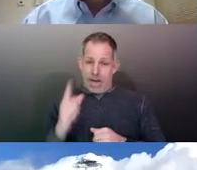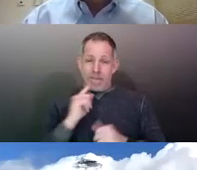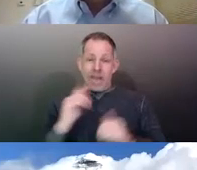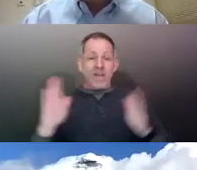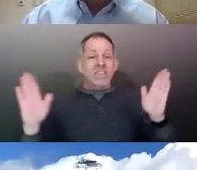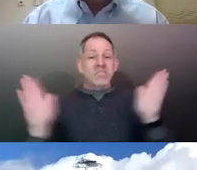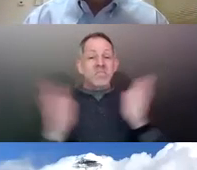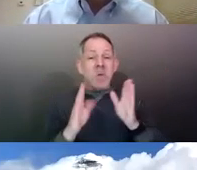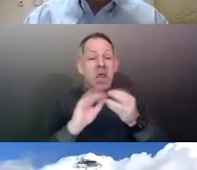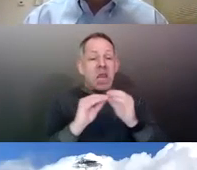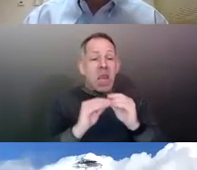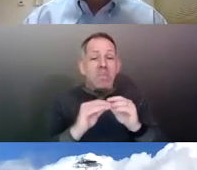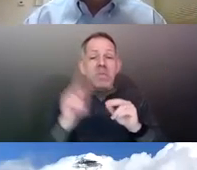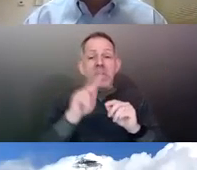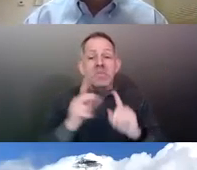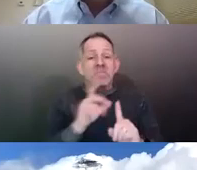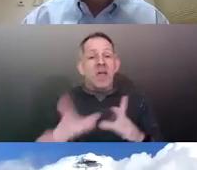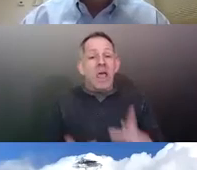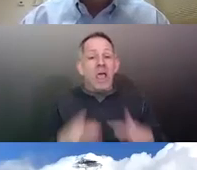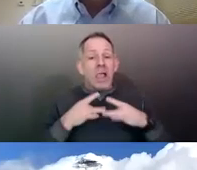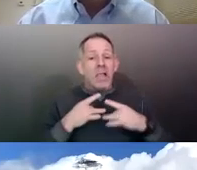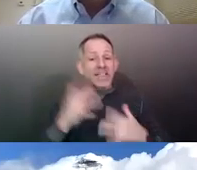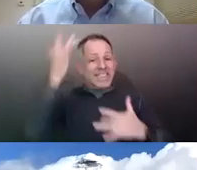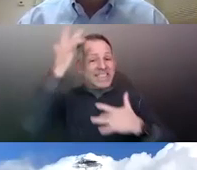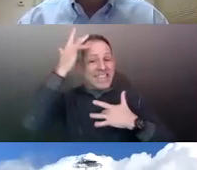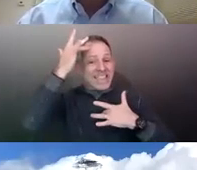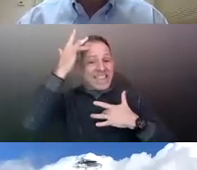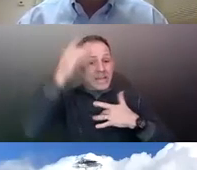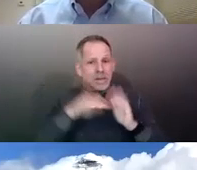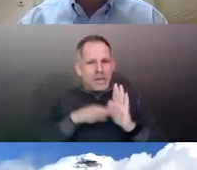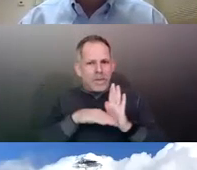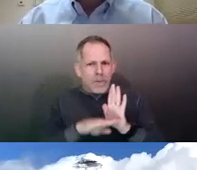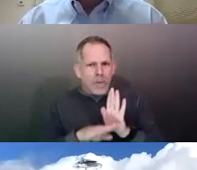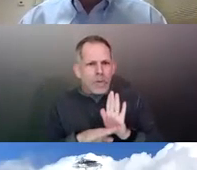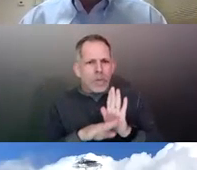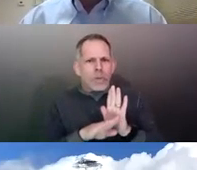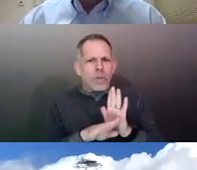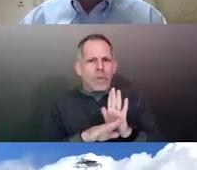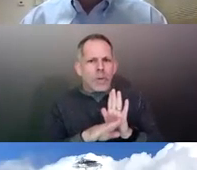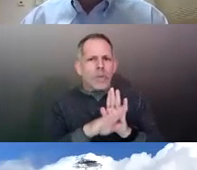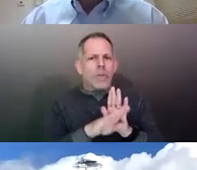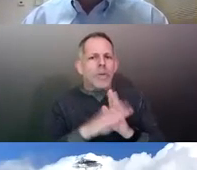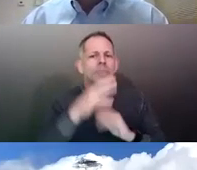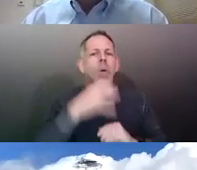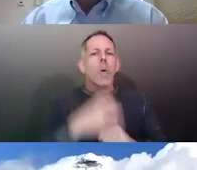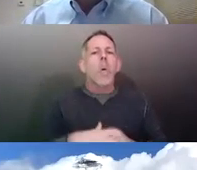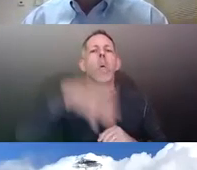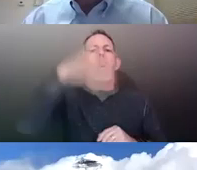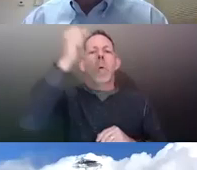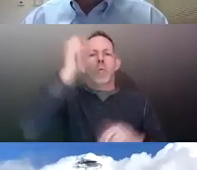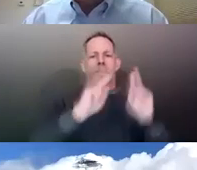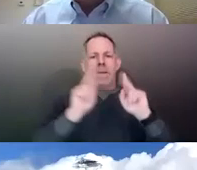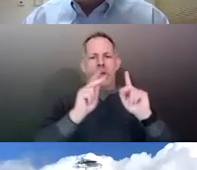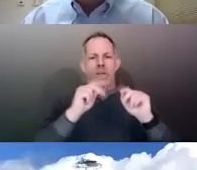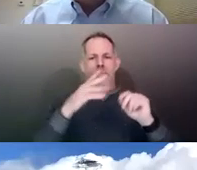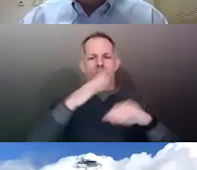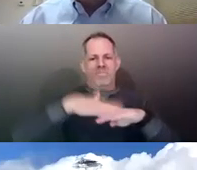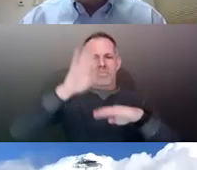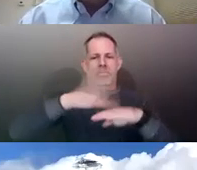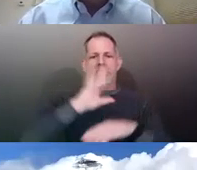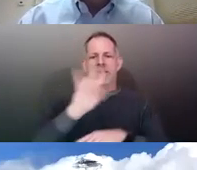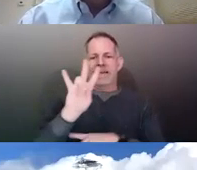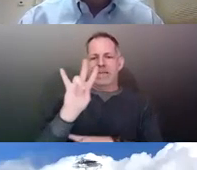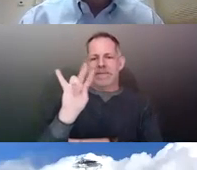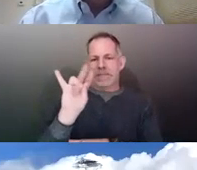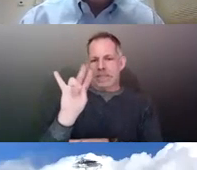the slowest increase is being seen in our older adults above age 70. Various race and ethnicity minority groups